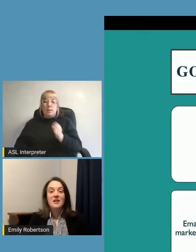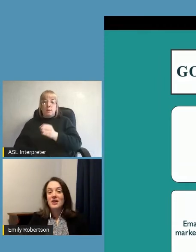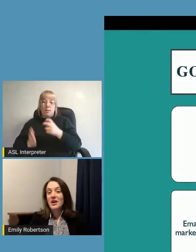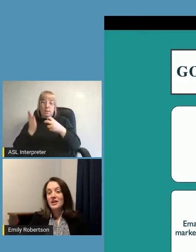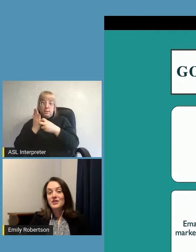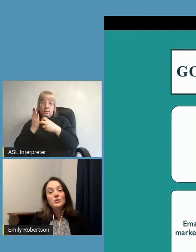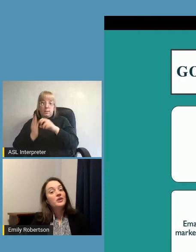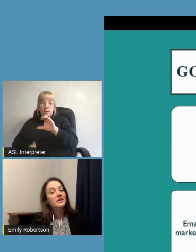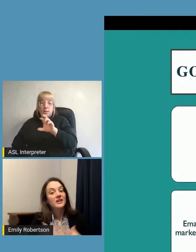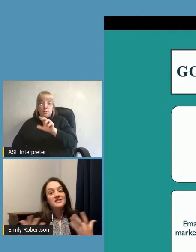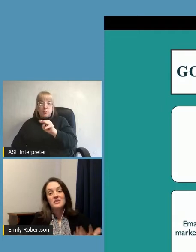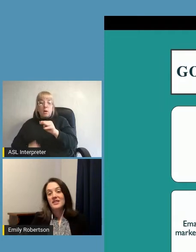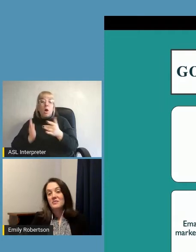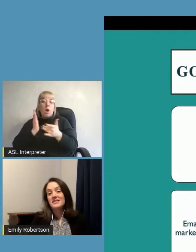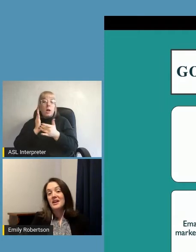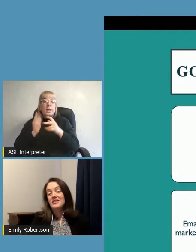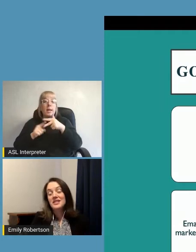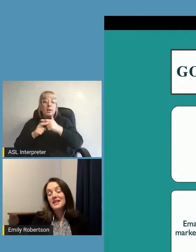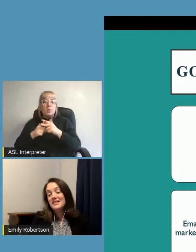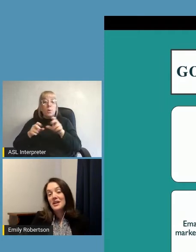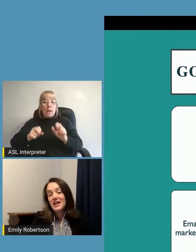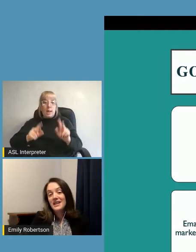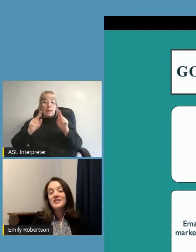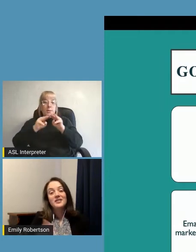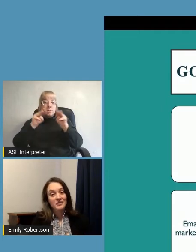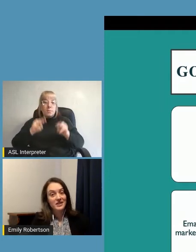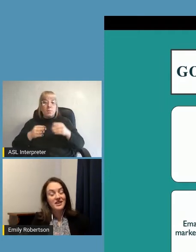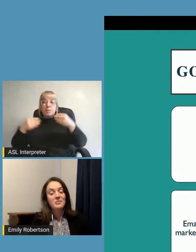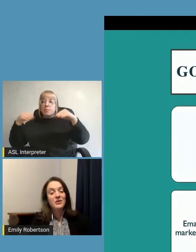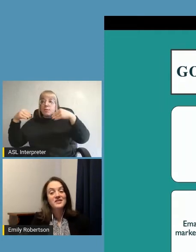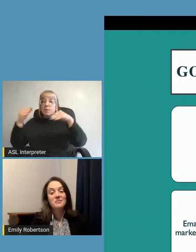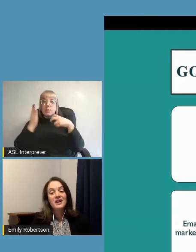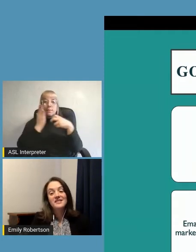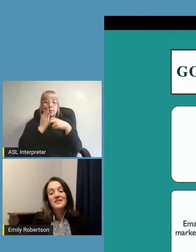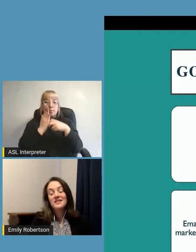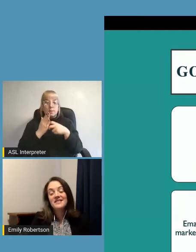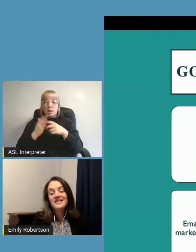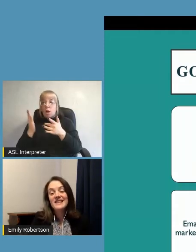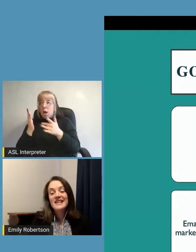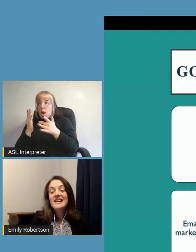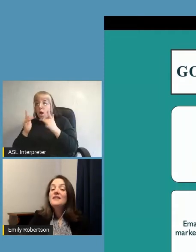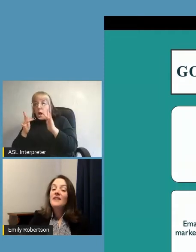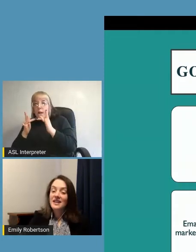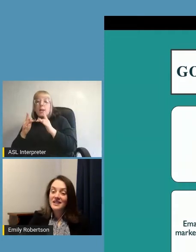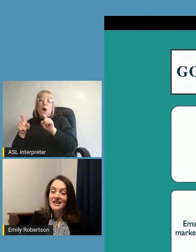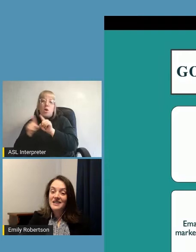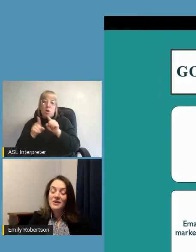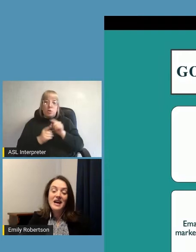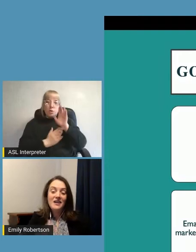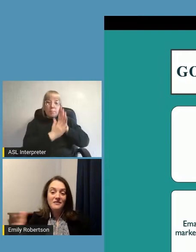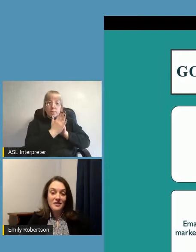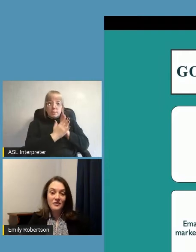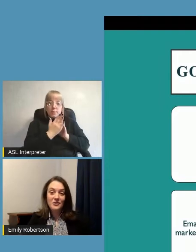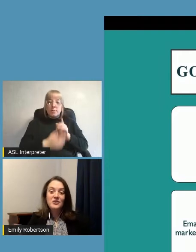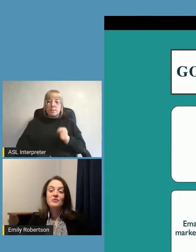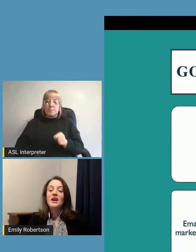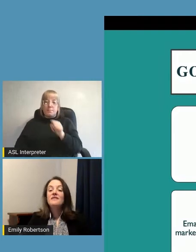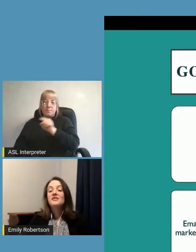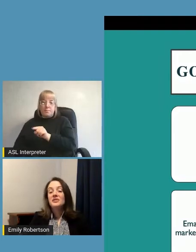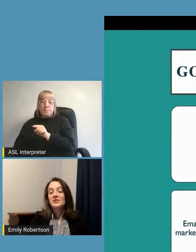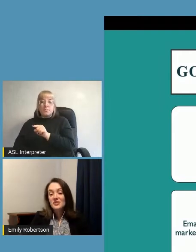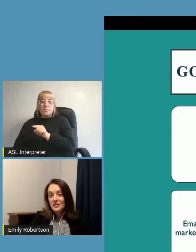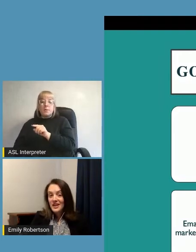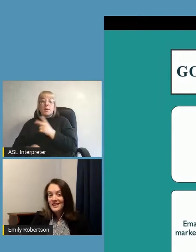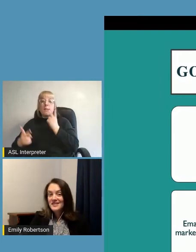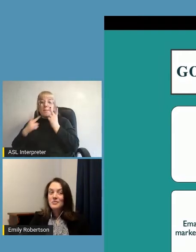is an online tool that allows the museum to sell tickets online and also at an in-person box office. Finally, we have further to the